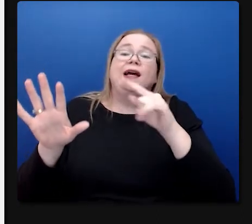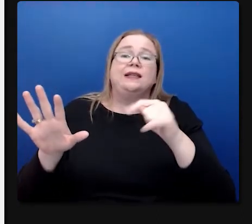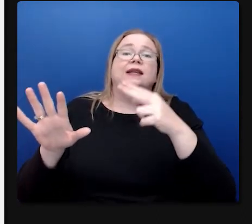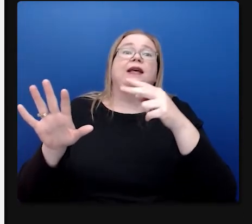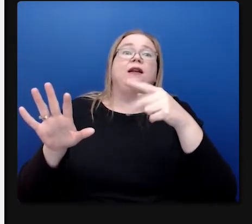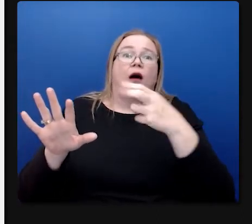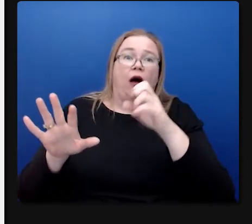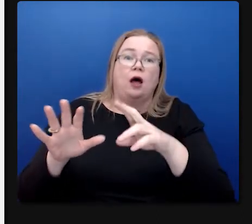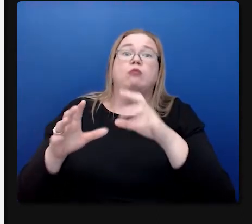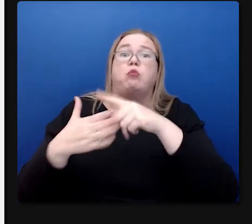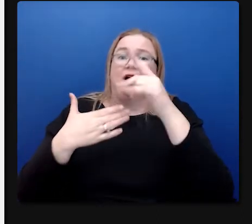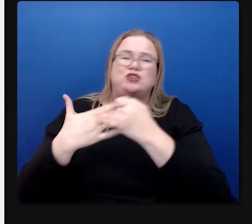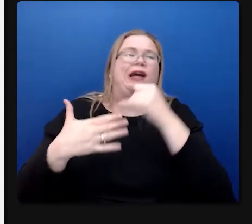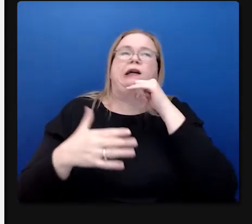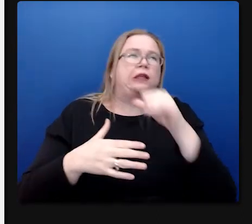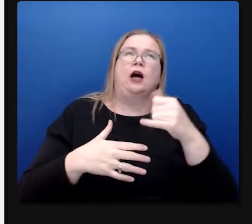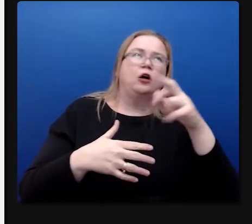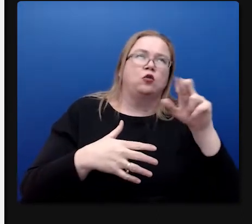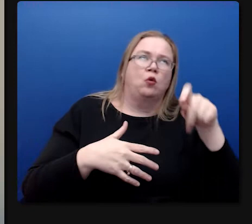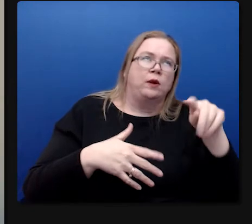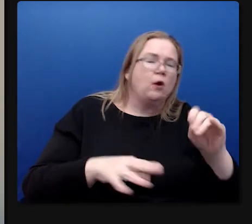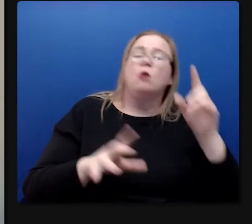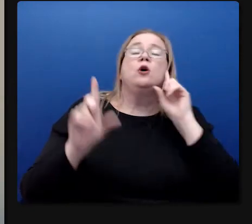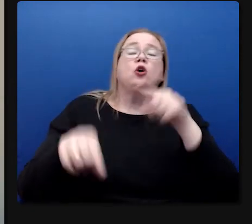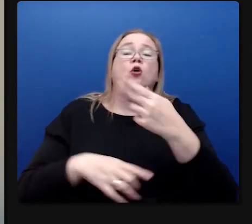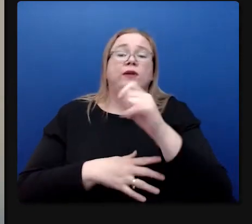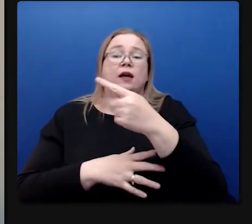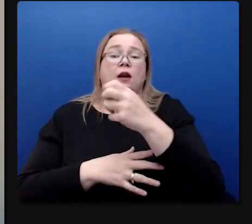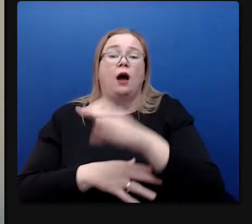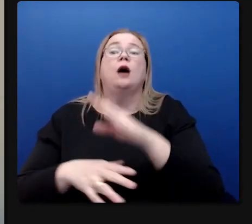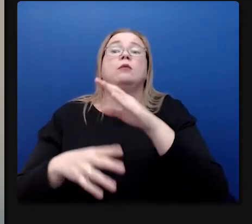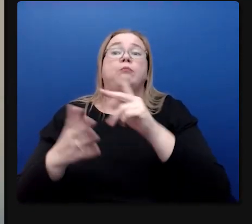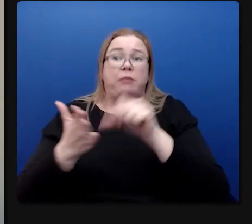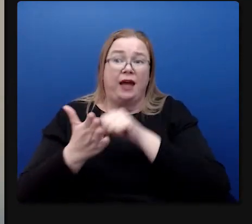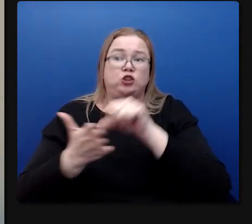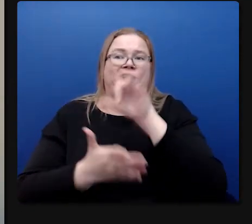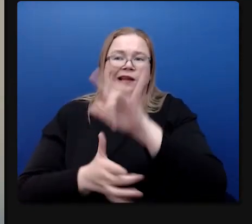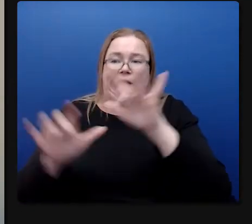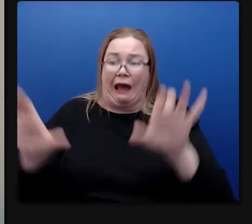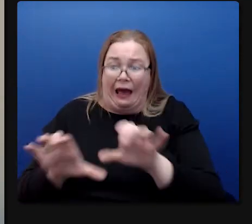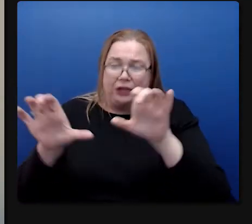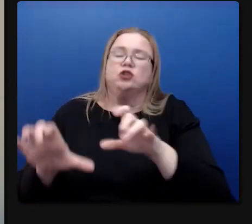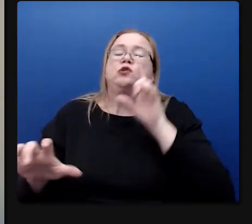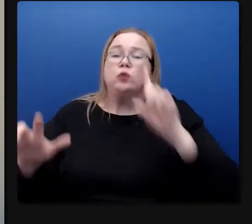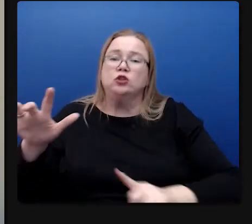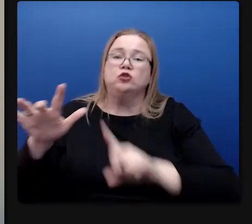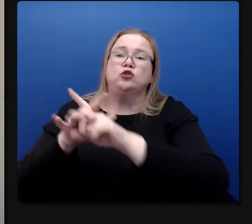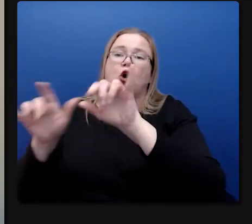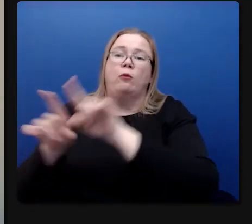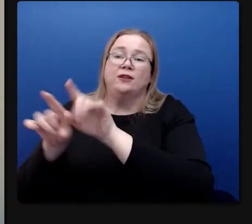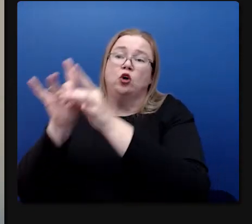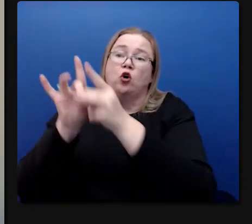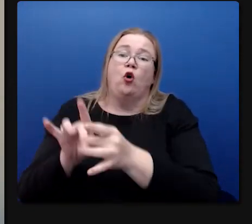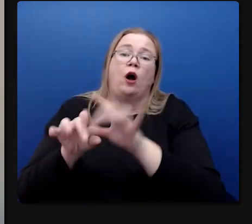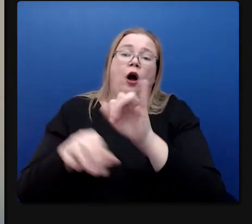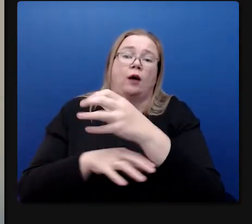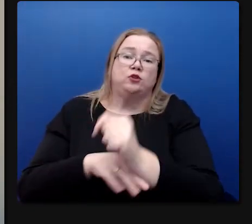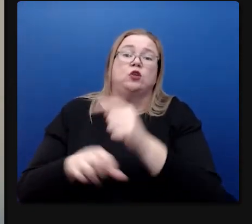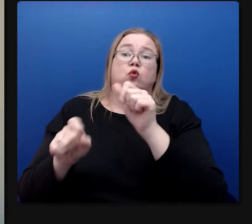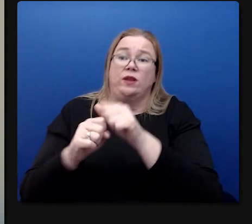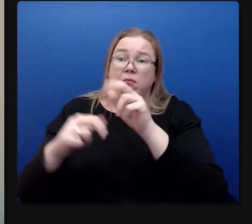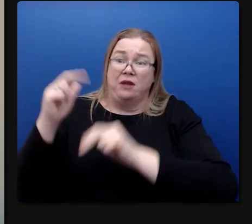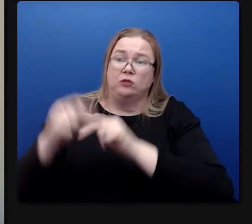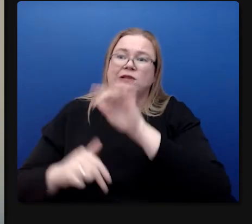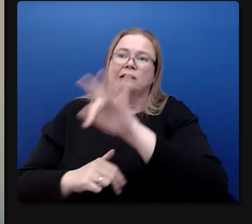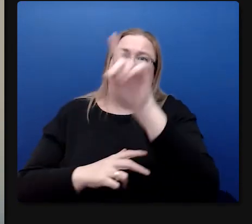GitHub project. It will not be inside the Git repo, but when we go to your GitHub page and you click the Actions button, it will show up there as an associated object with the build.